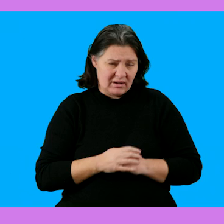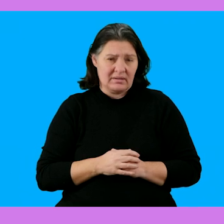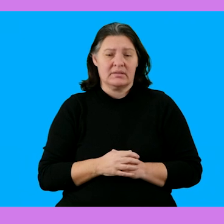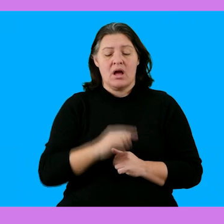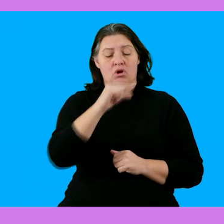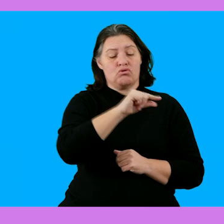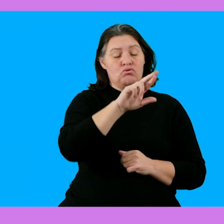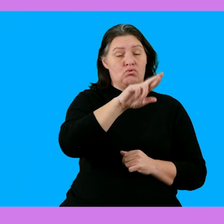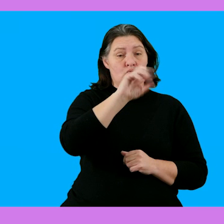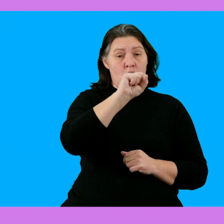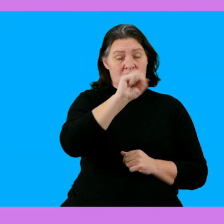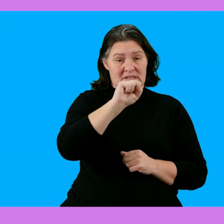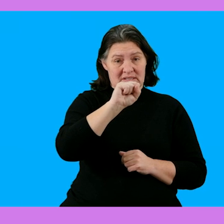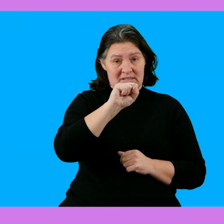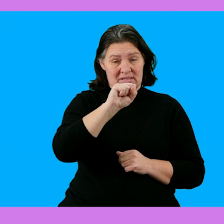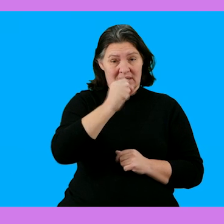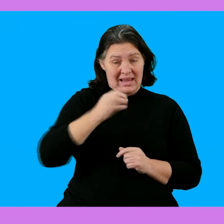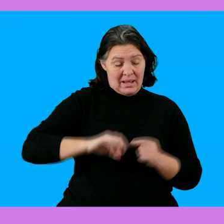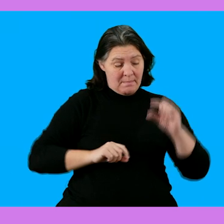gross income,